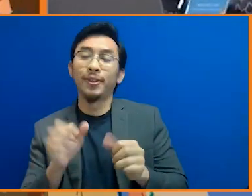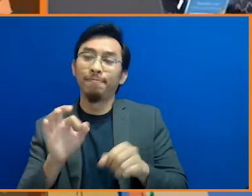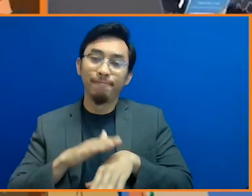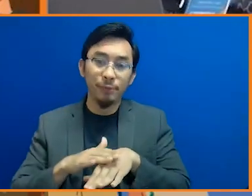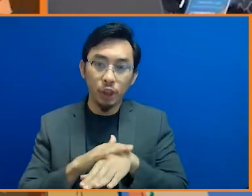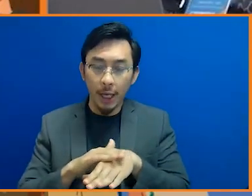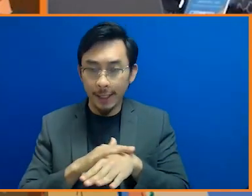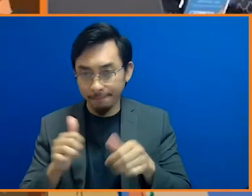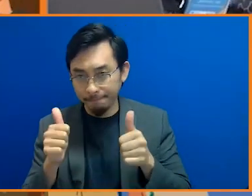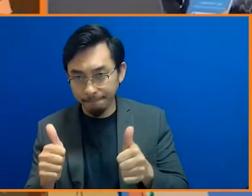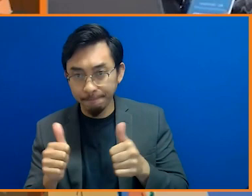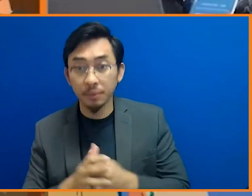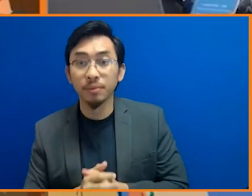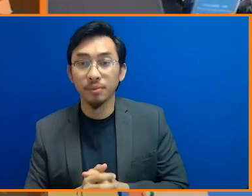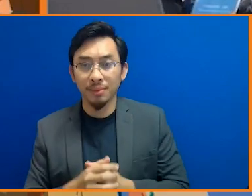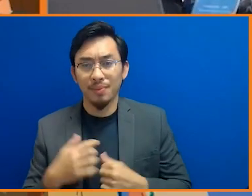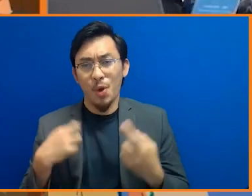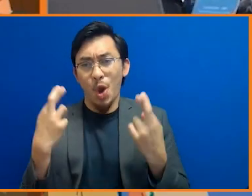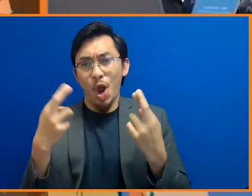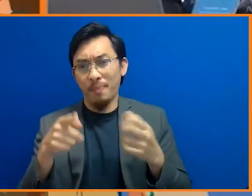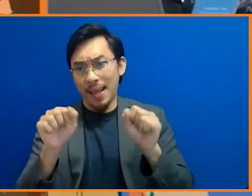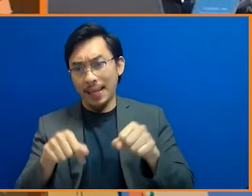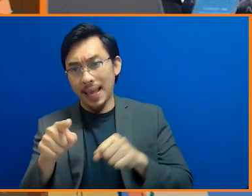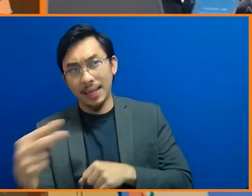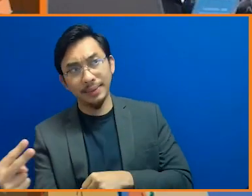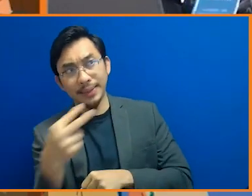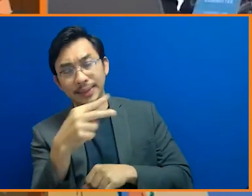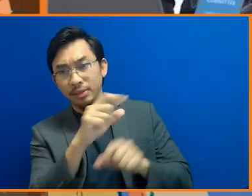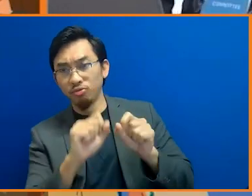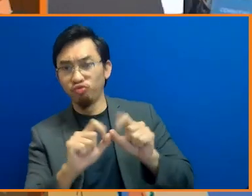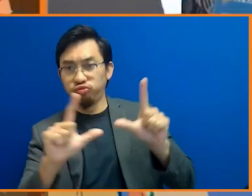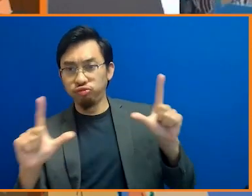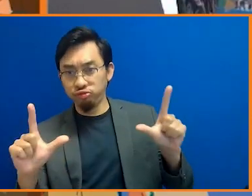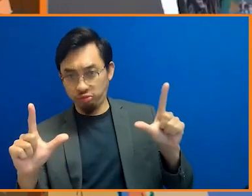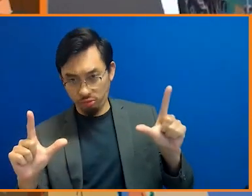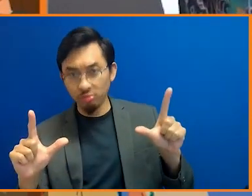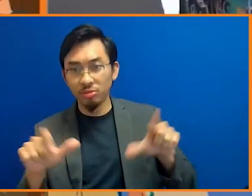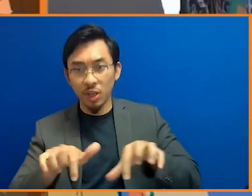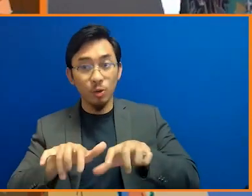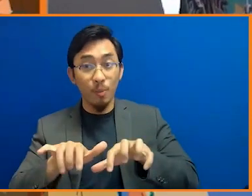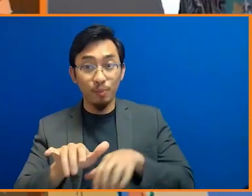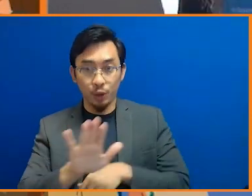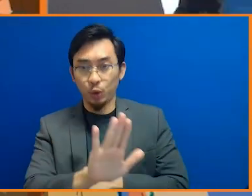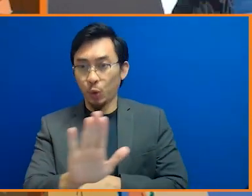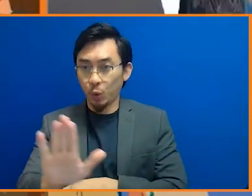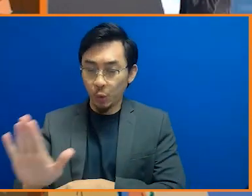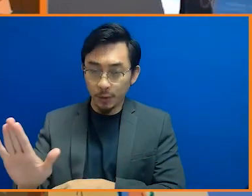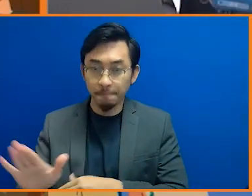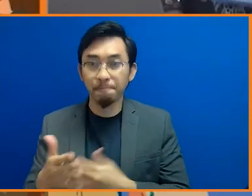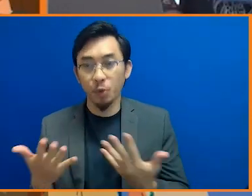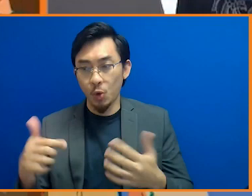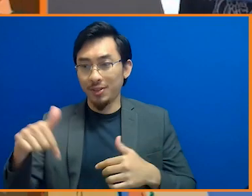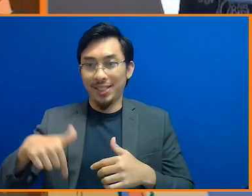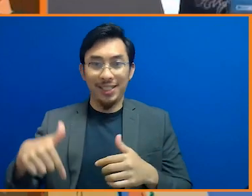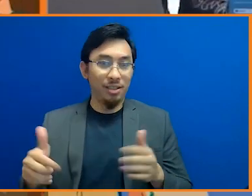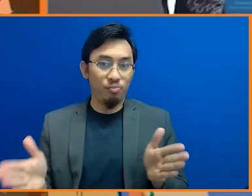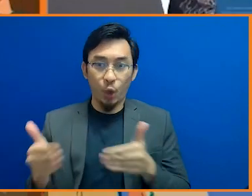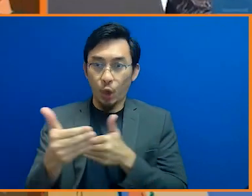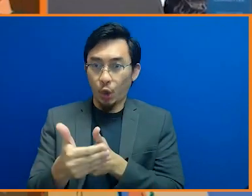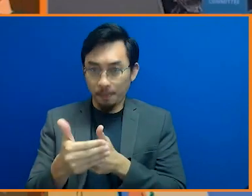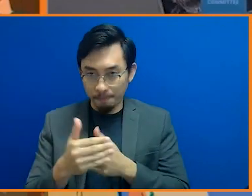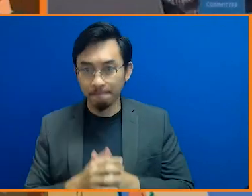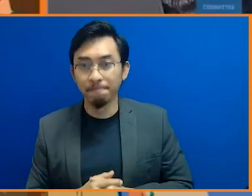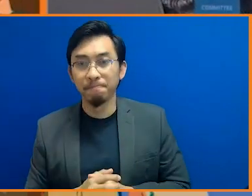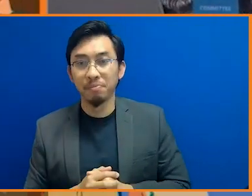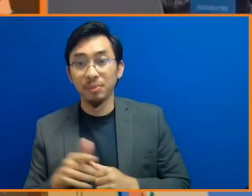okay, okay, that's share already. Okay. I hope that you can see the screen uh, on your computer or in this